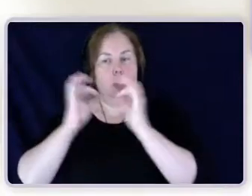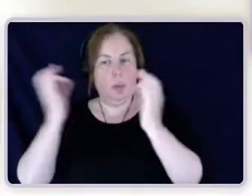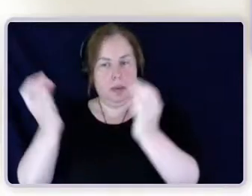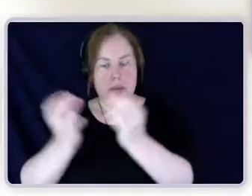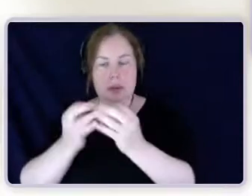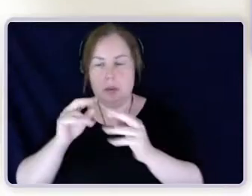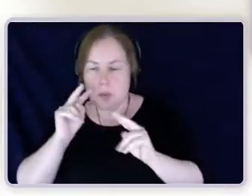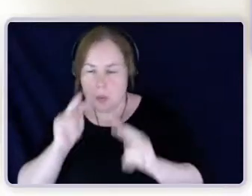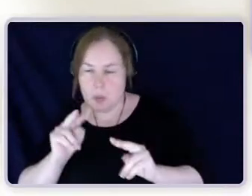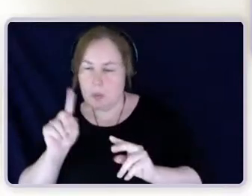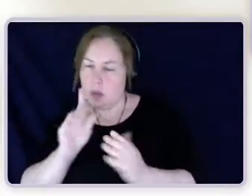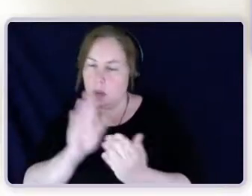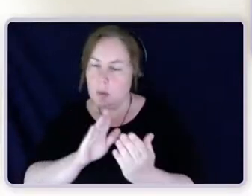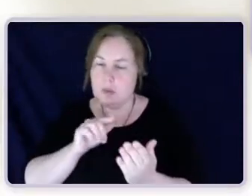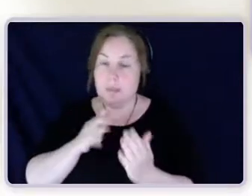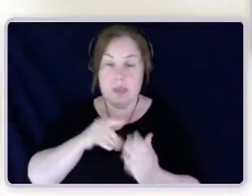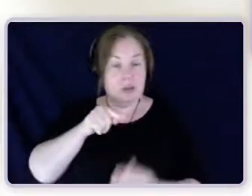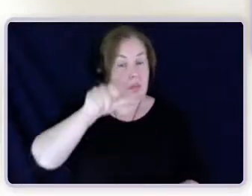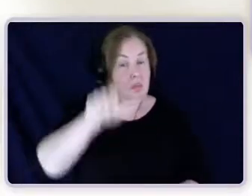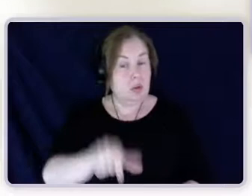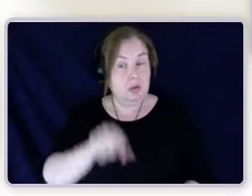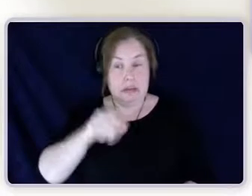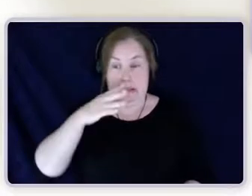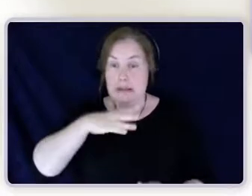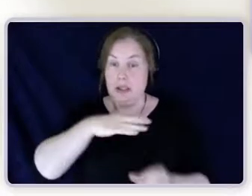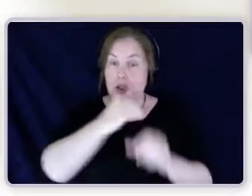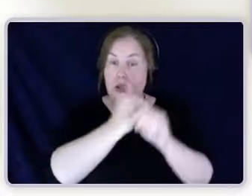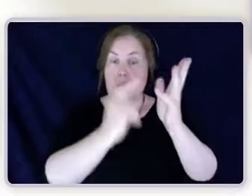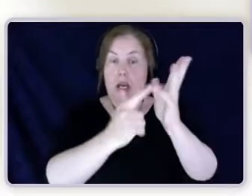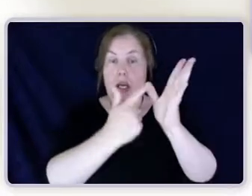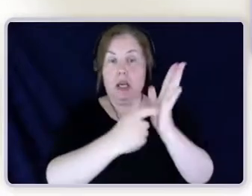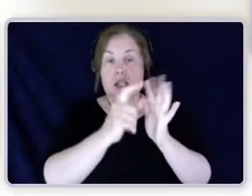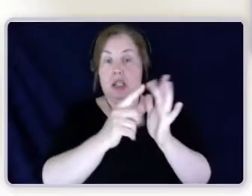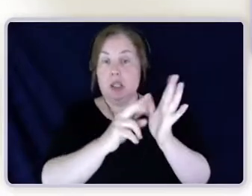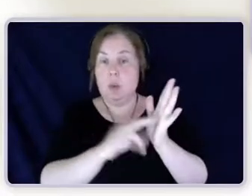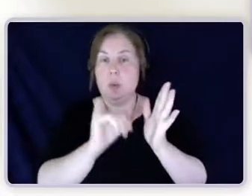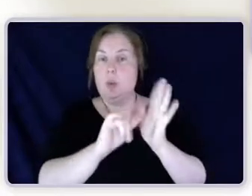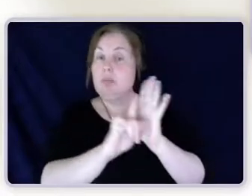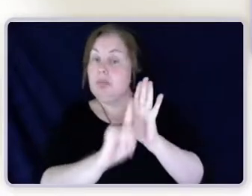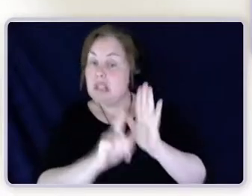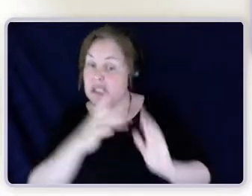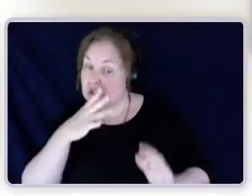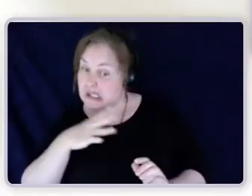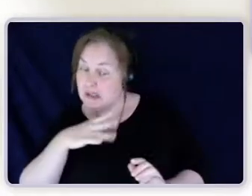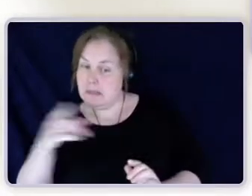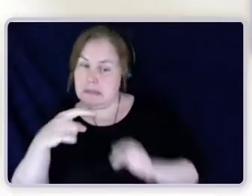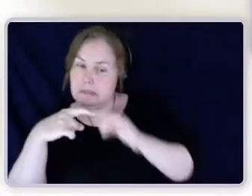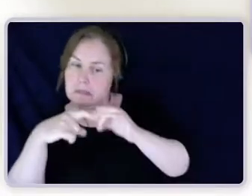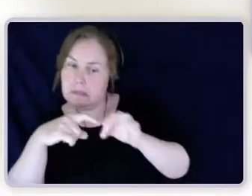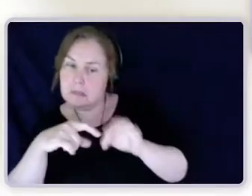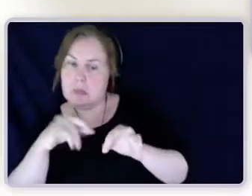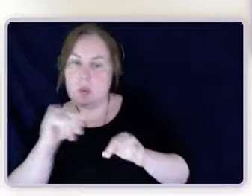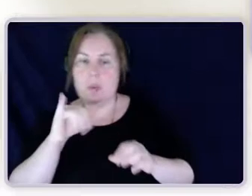the person really need a guardian or an administrator, or does it have to be an external